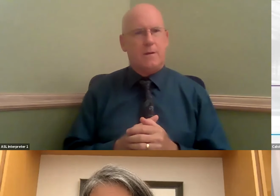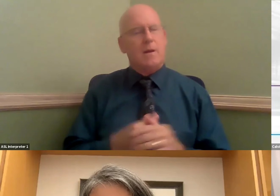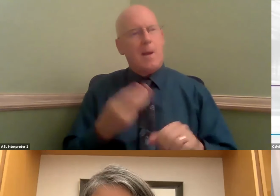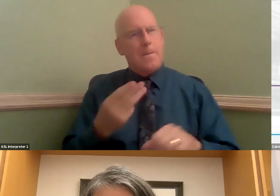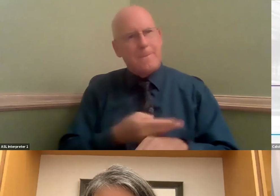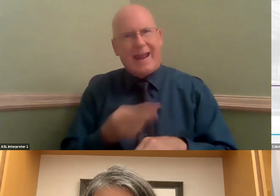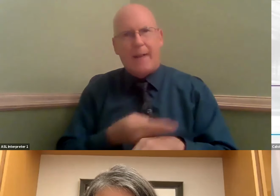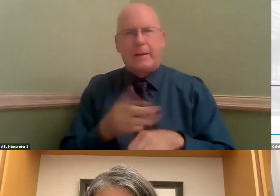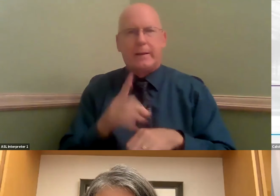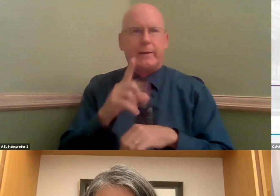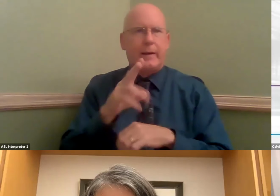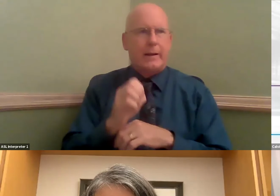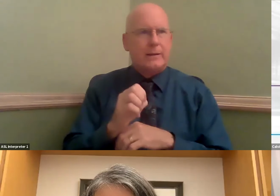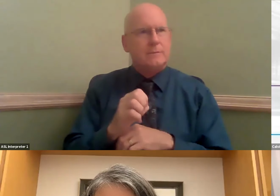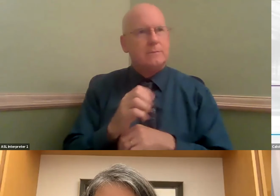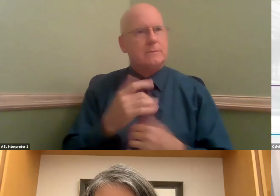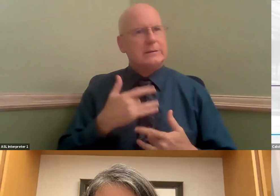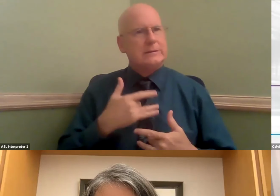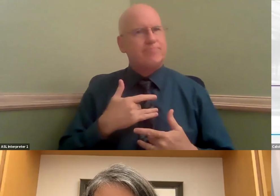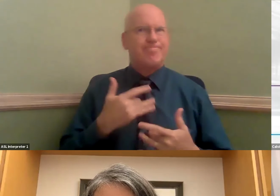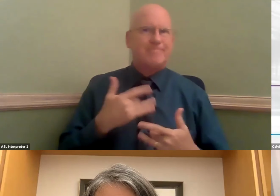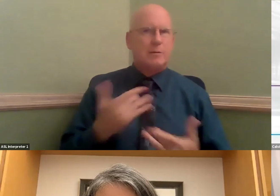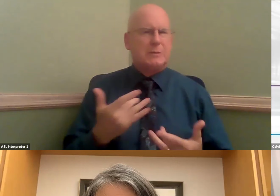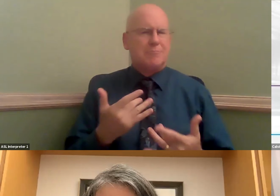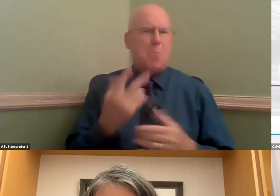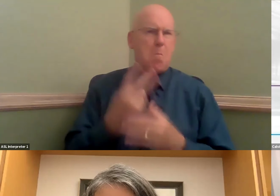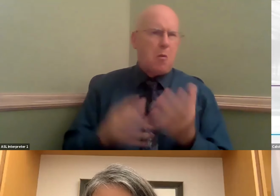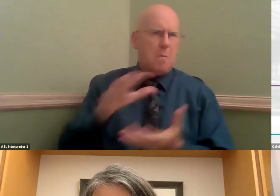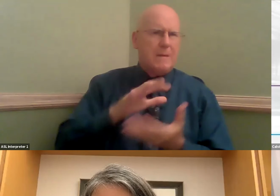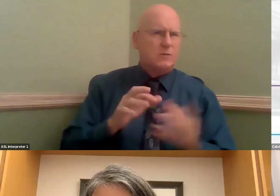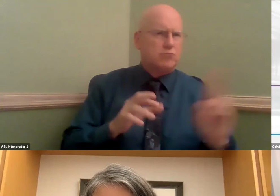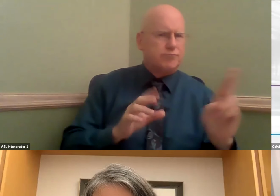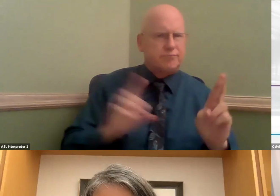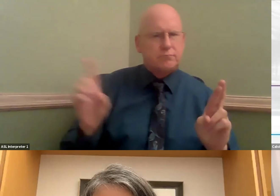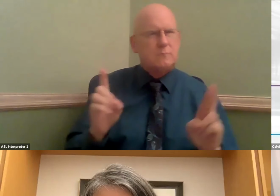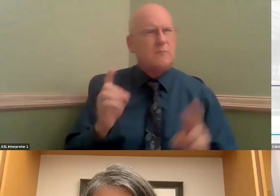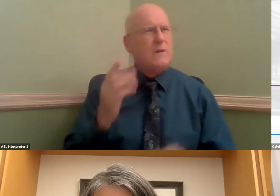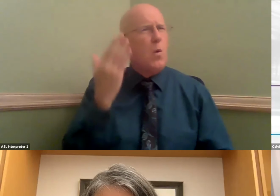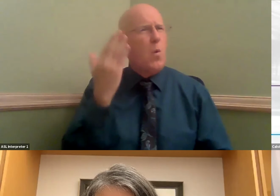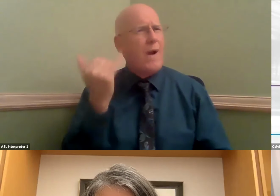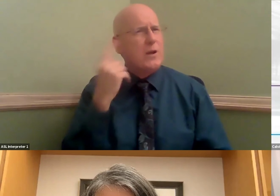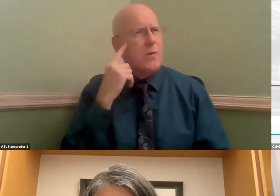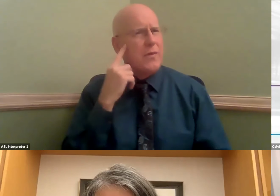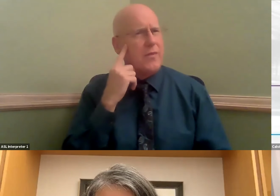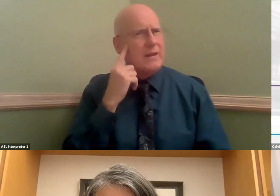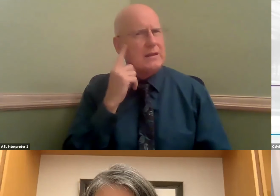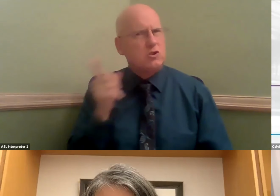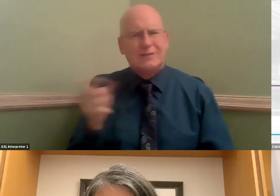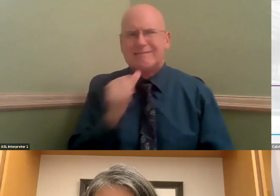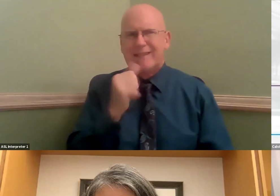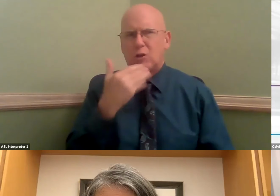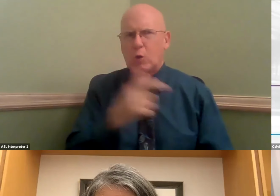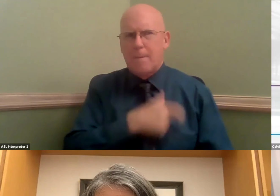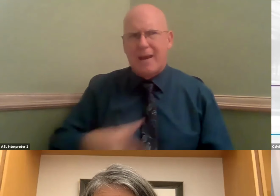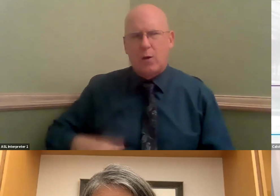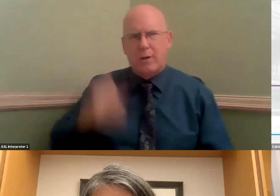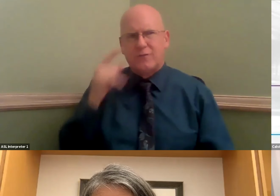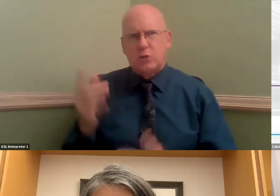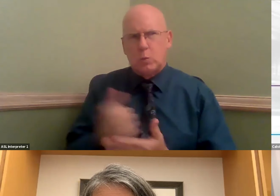country, are nonpartisan positions, but why do you think that she would not be a good mayor if elected in